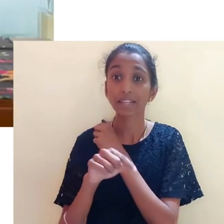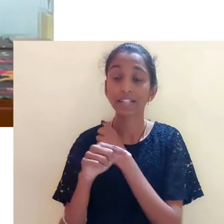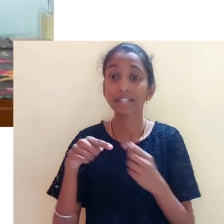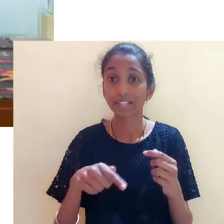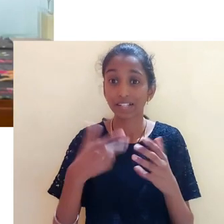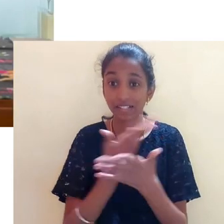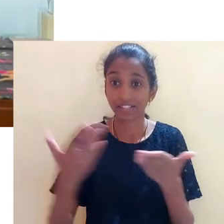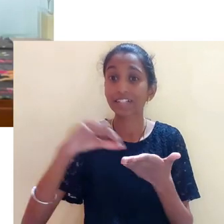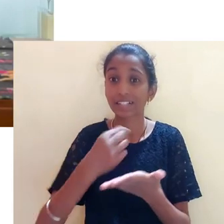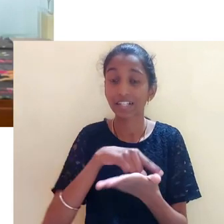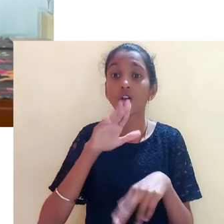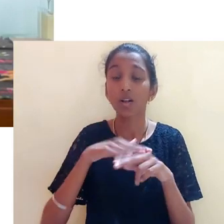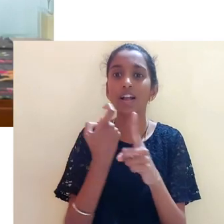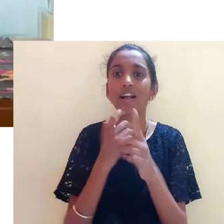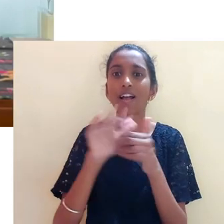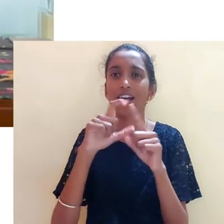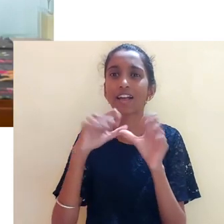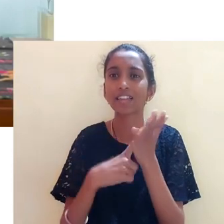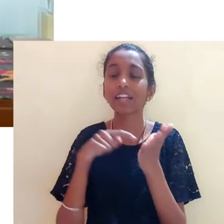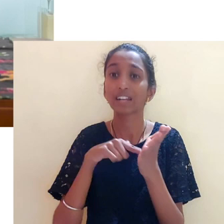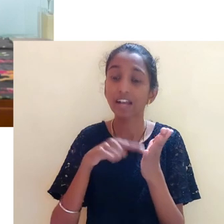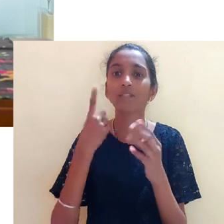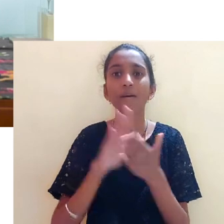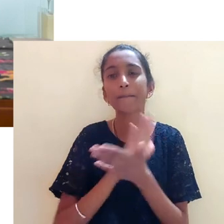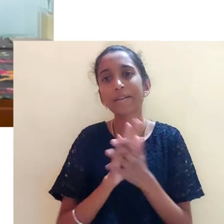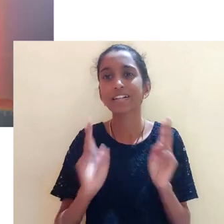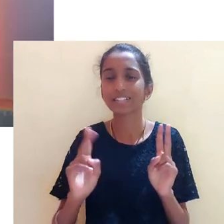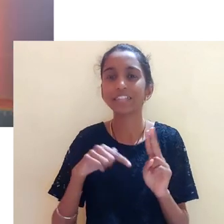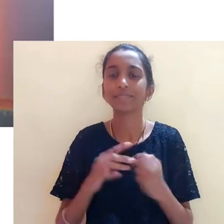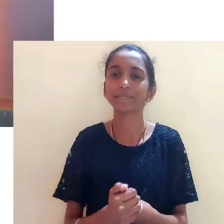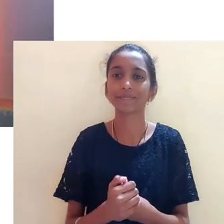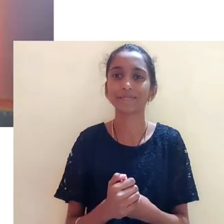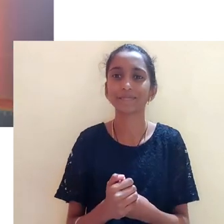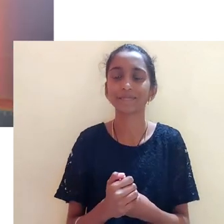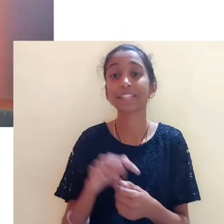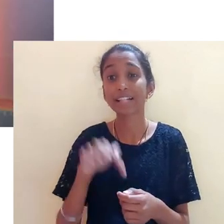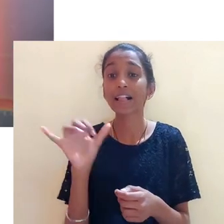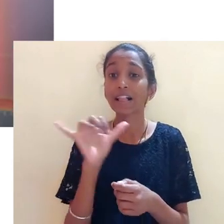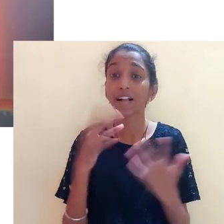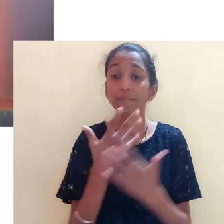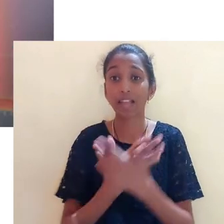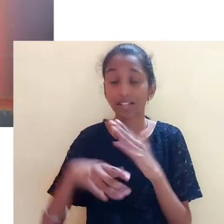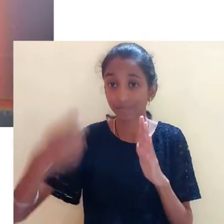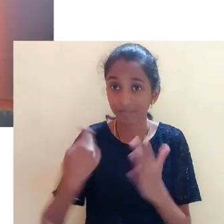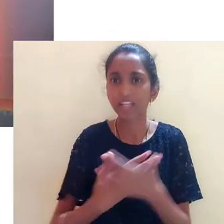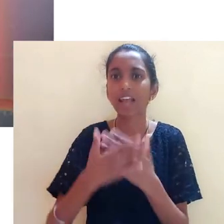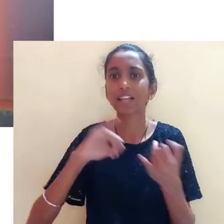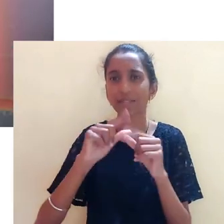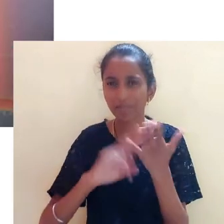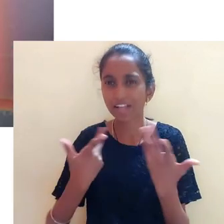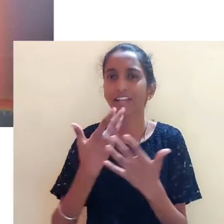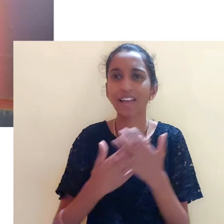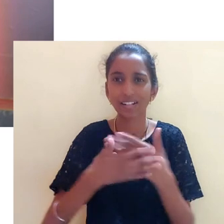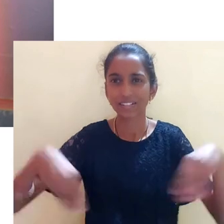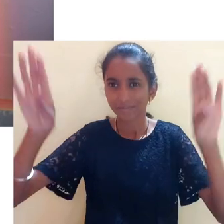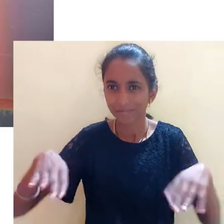uses what is called khaddar as its base in general. And that's like a hand-woven, hand-spun,